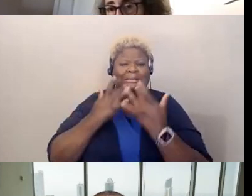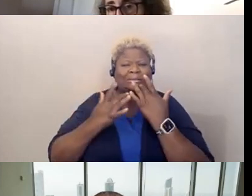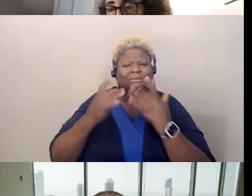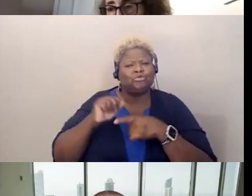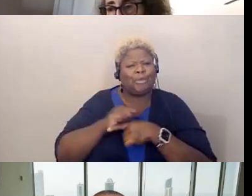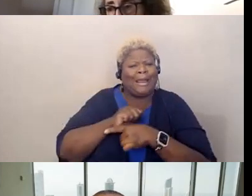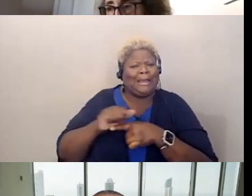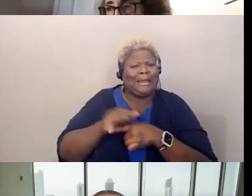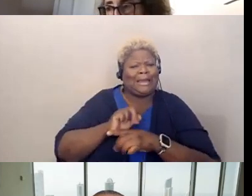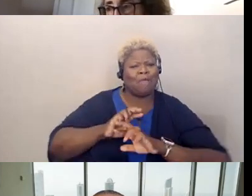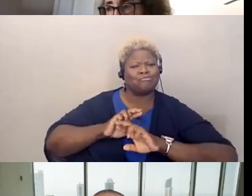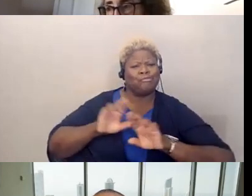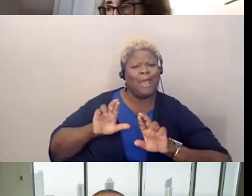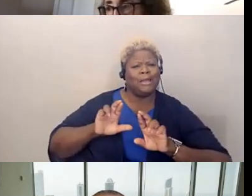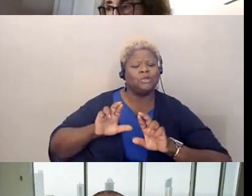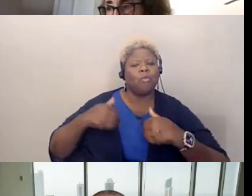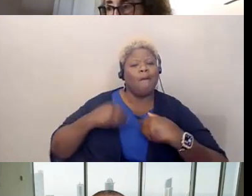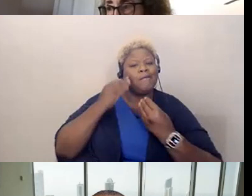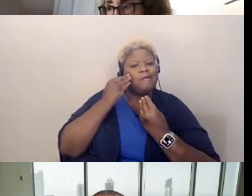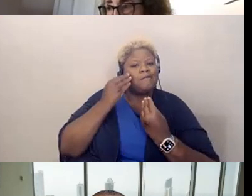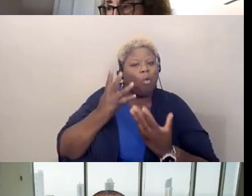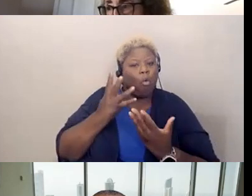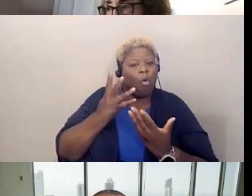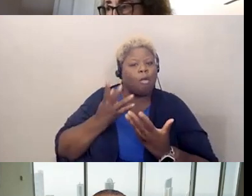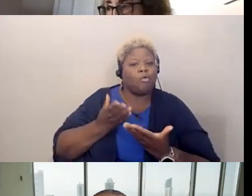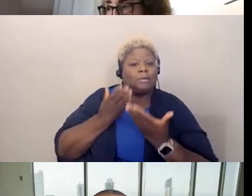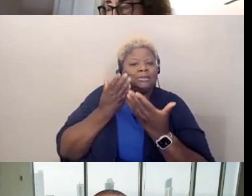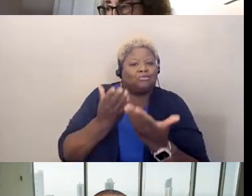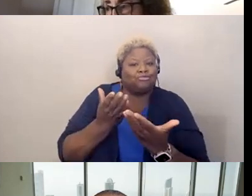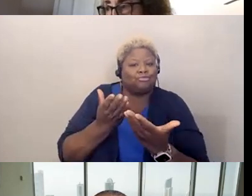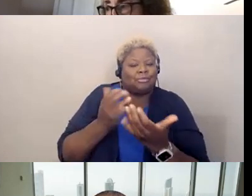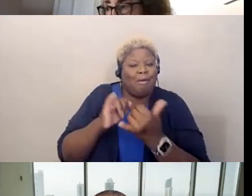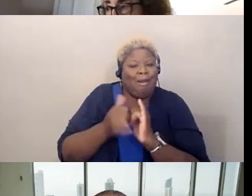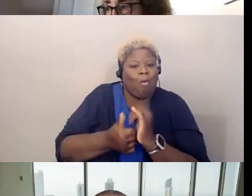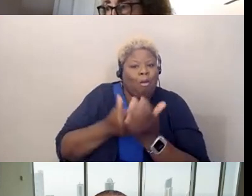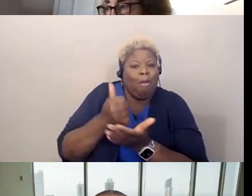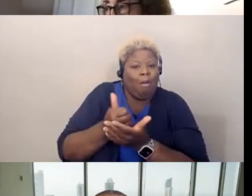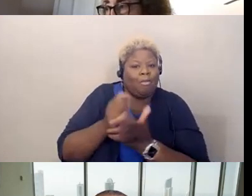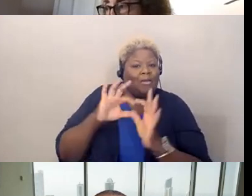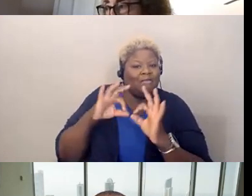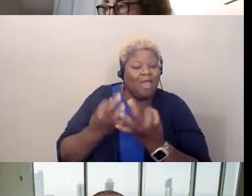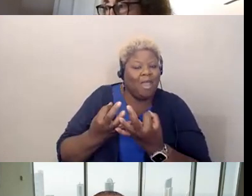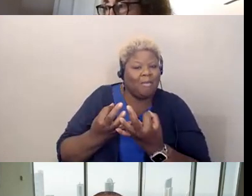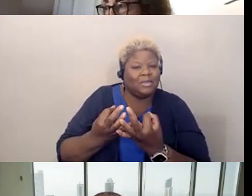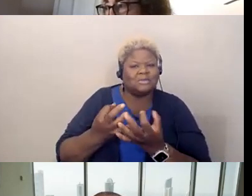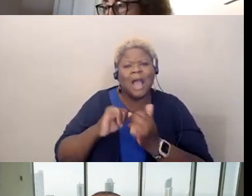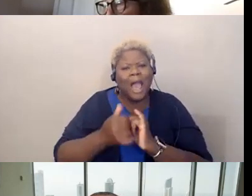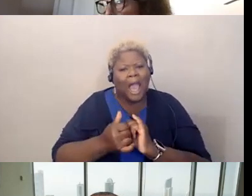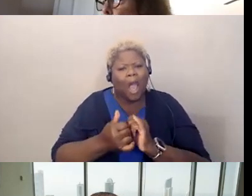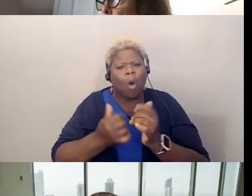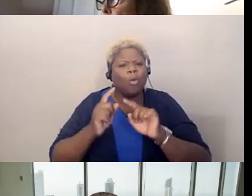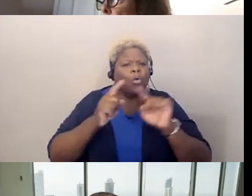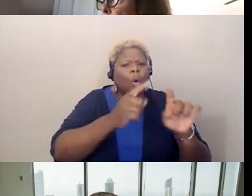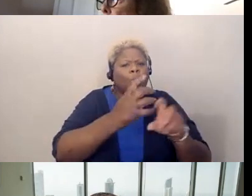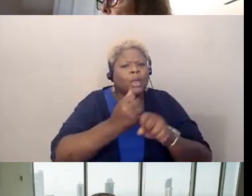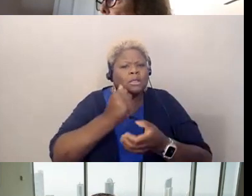not equipped to make informed and specific recommendations to individuals on families on how they can seek the support that